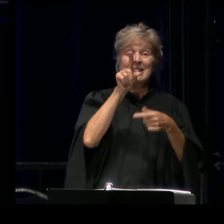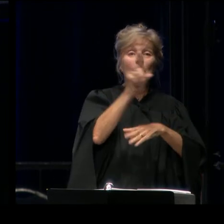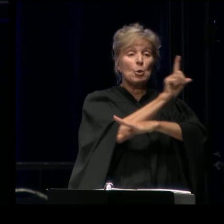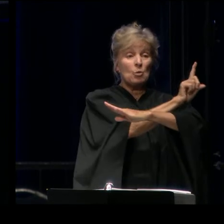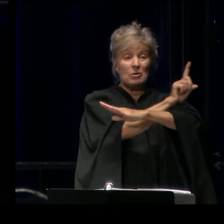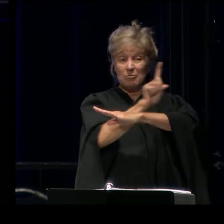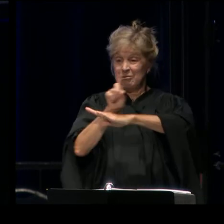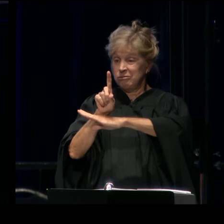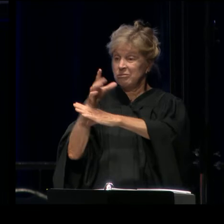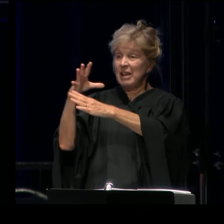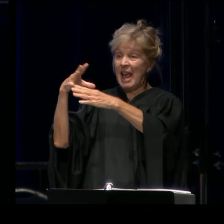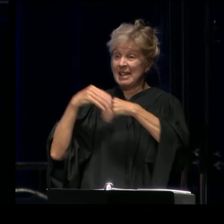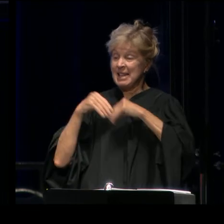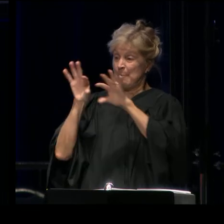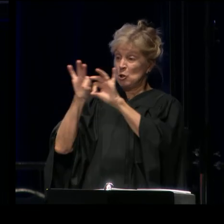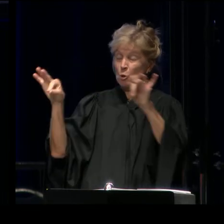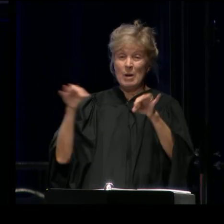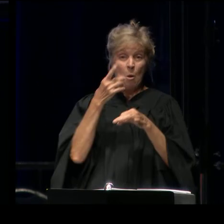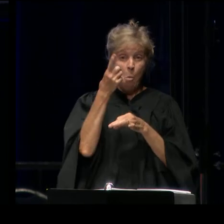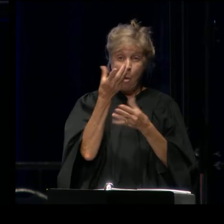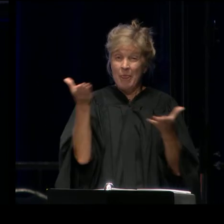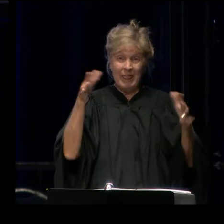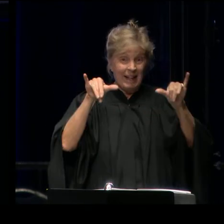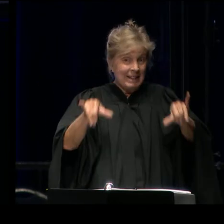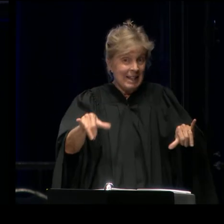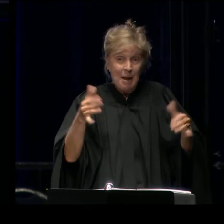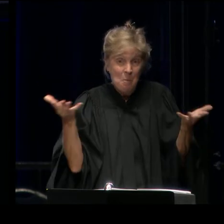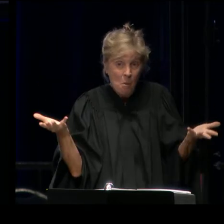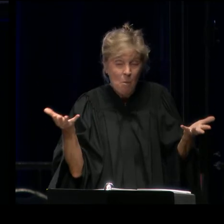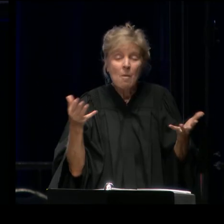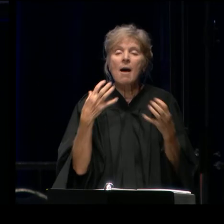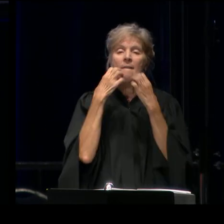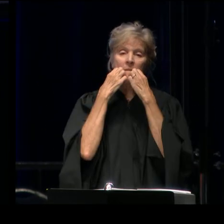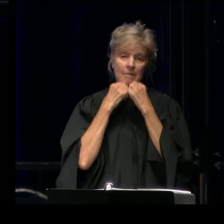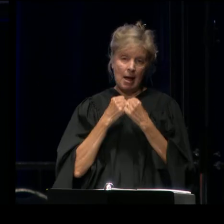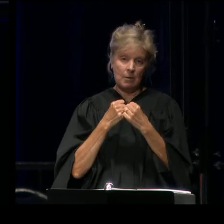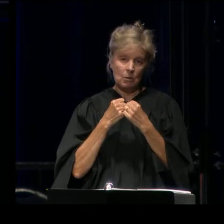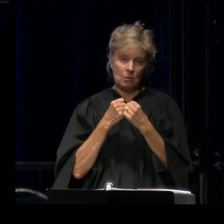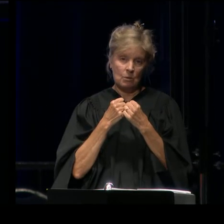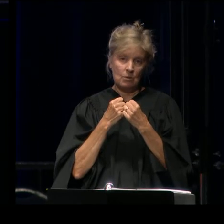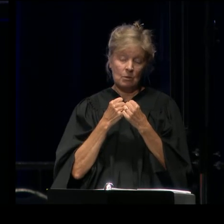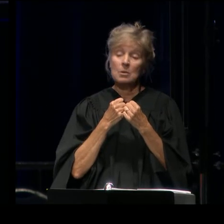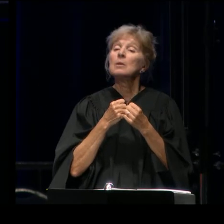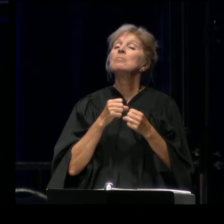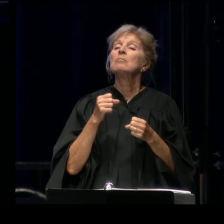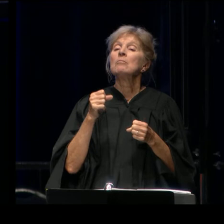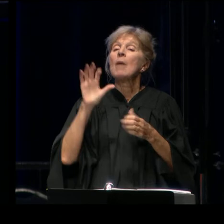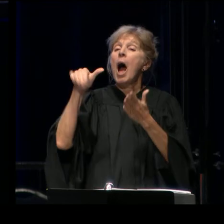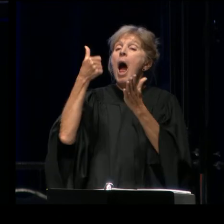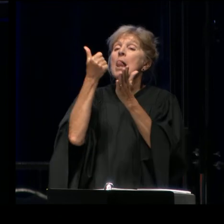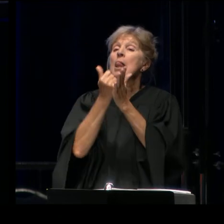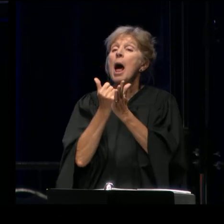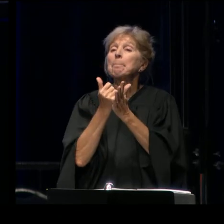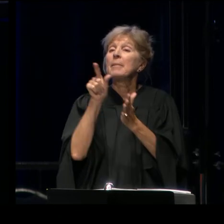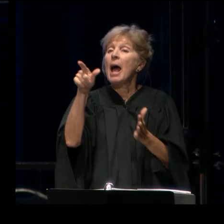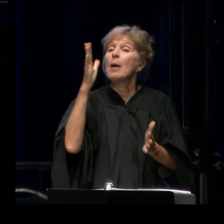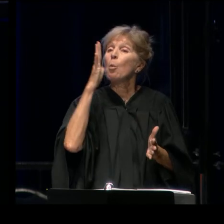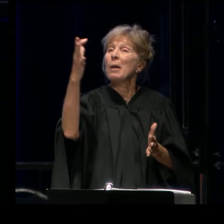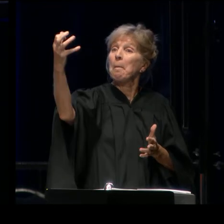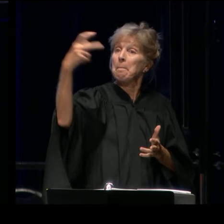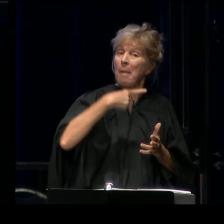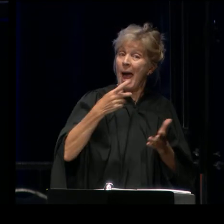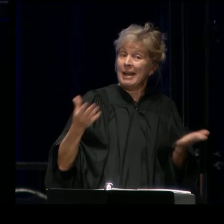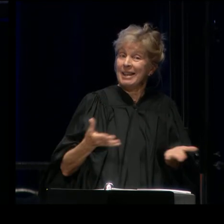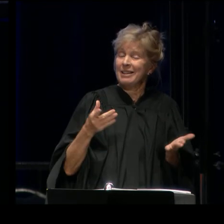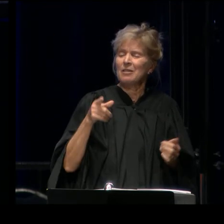award are our values. And when you return as an alumni, you will feel right